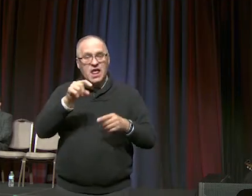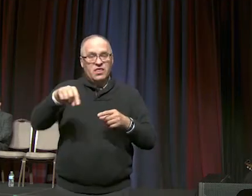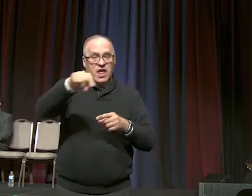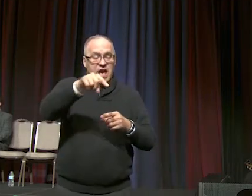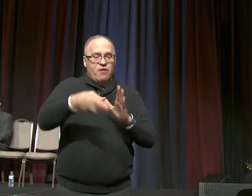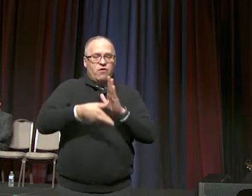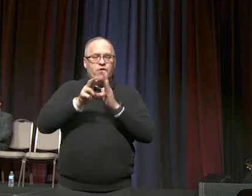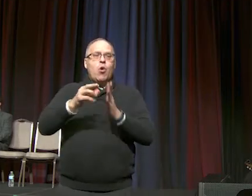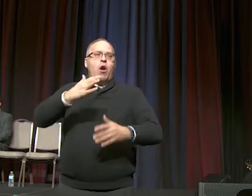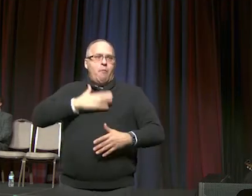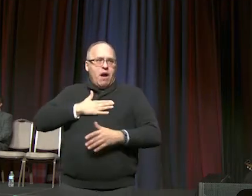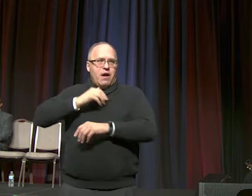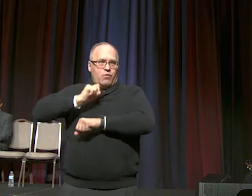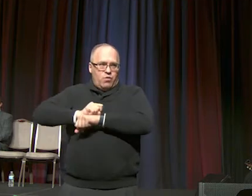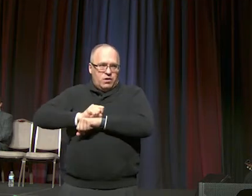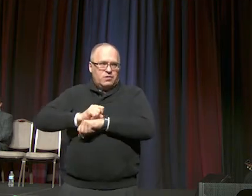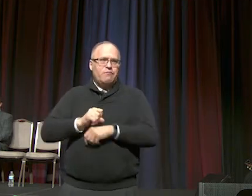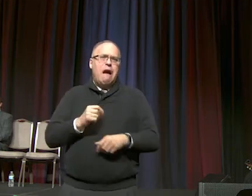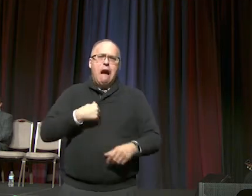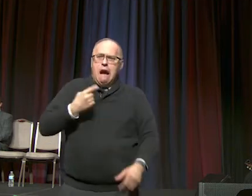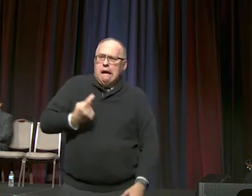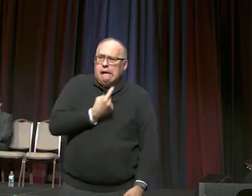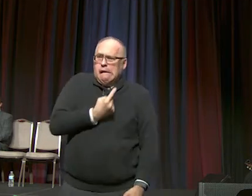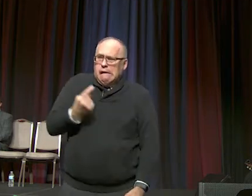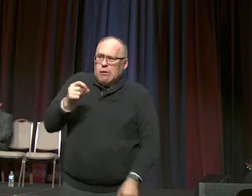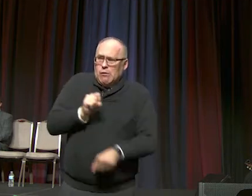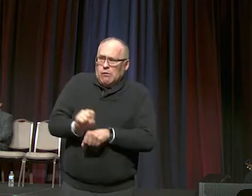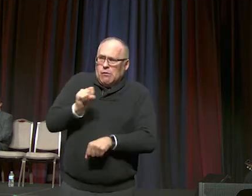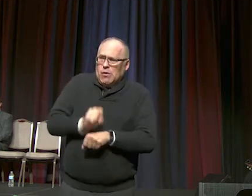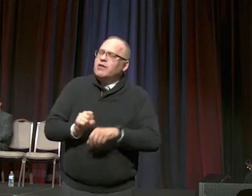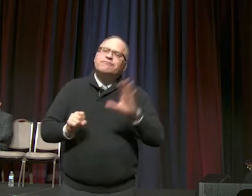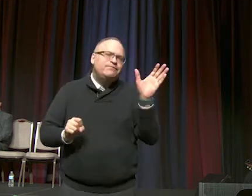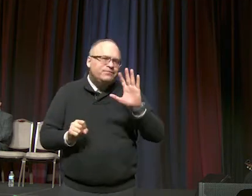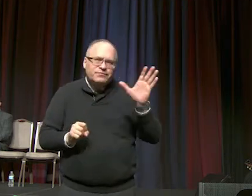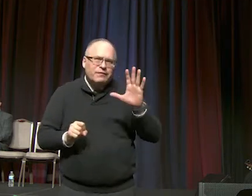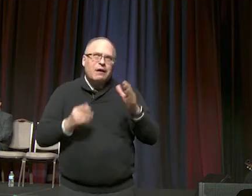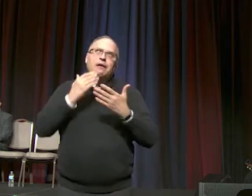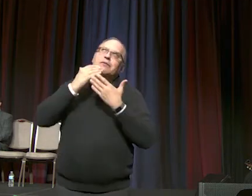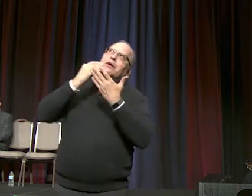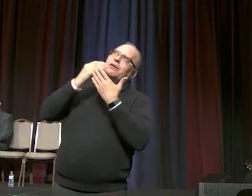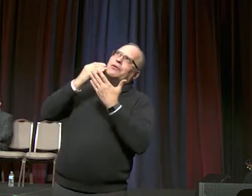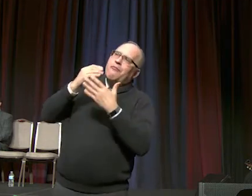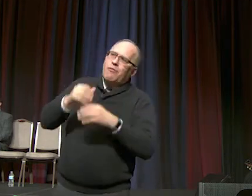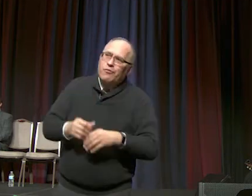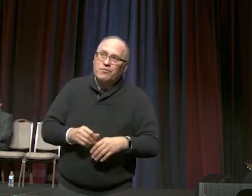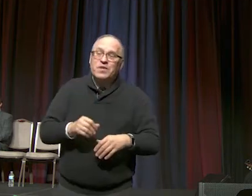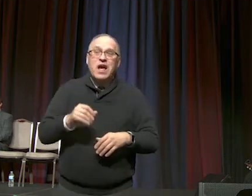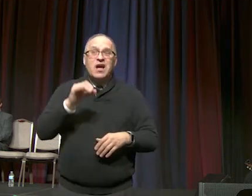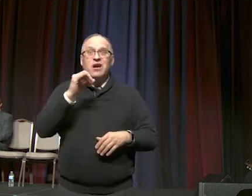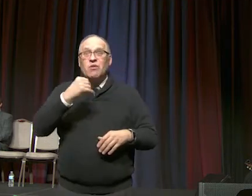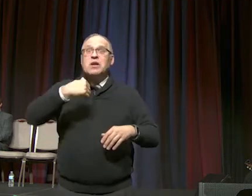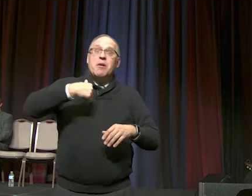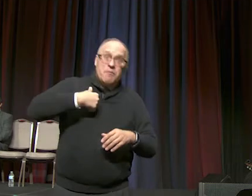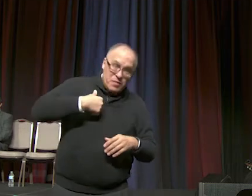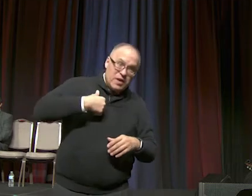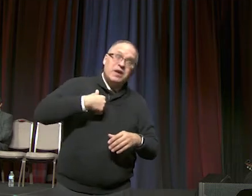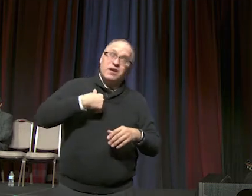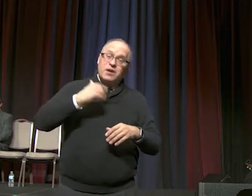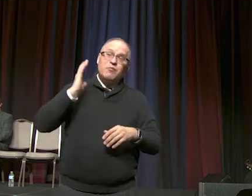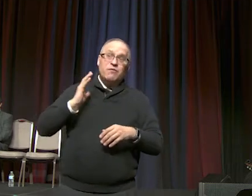don't get to do this alone in a vacuum, thank goodness. It was just me hanging out with petitions late into the